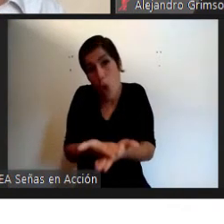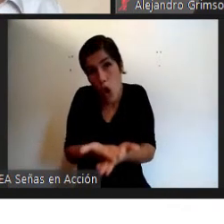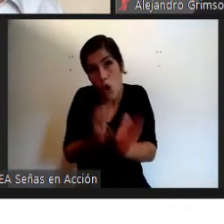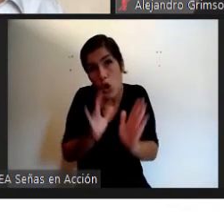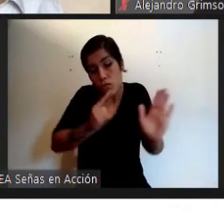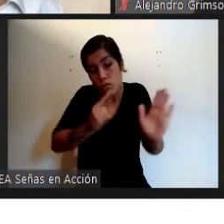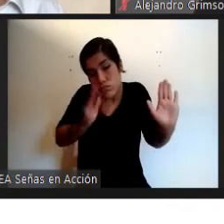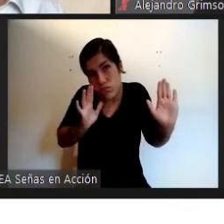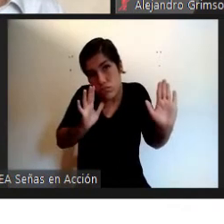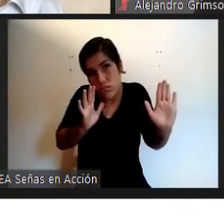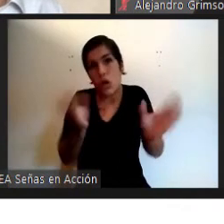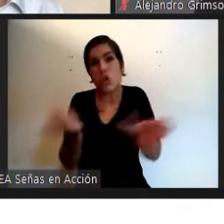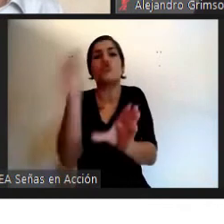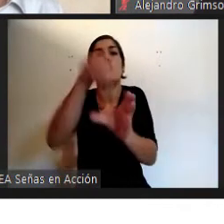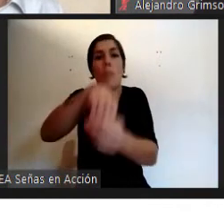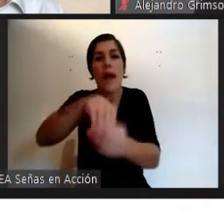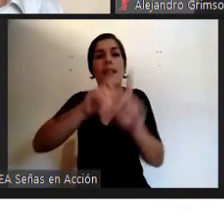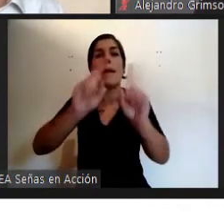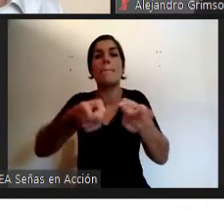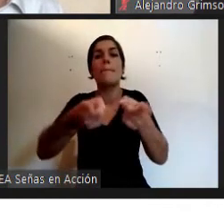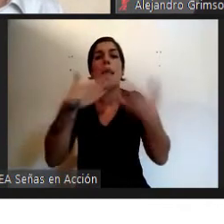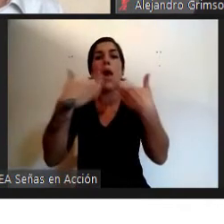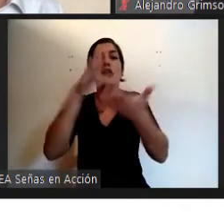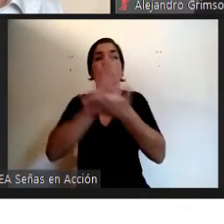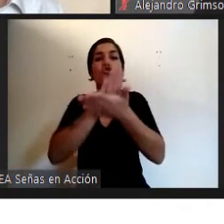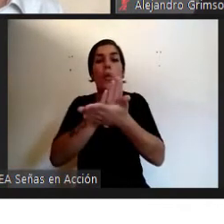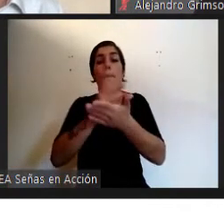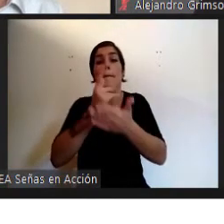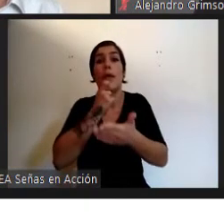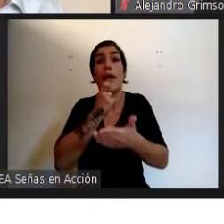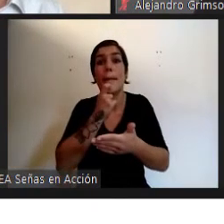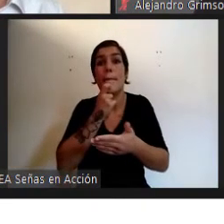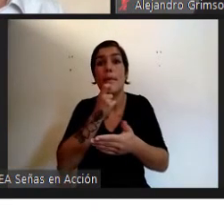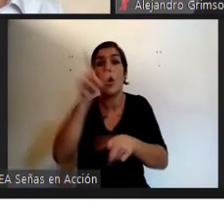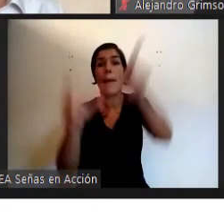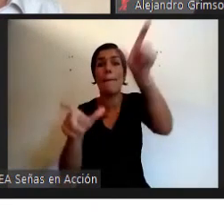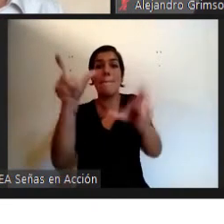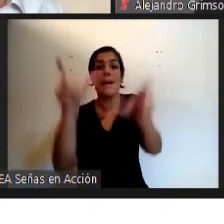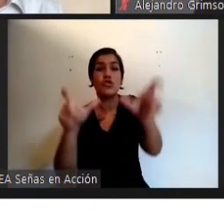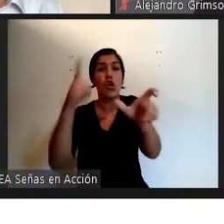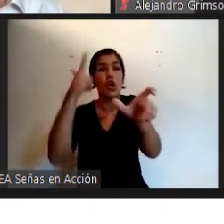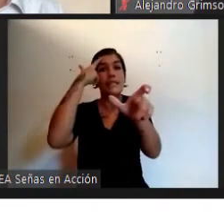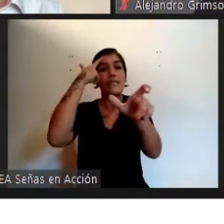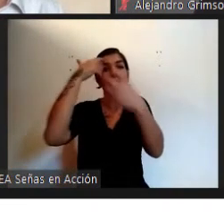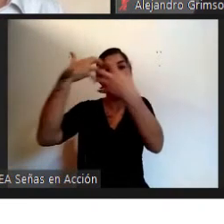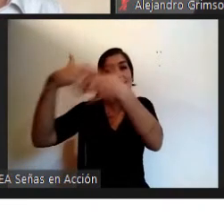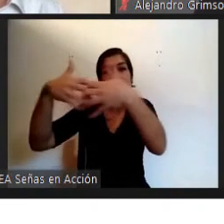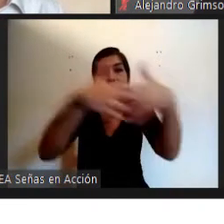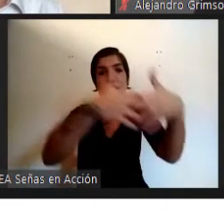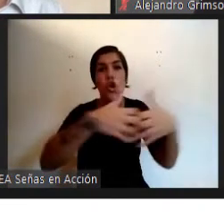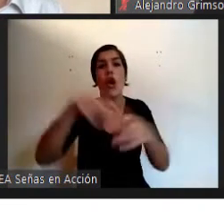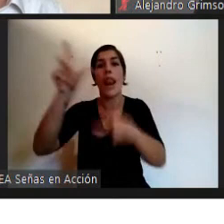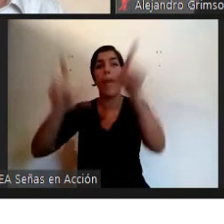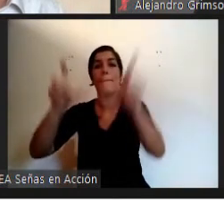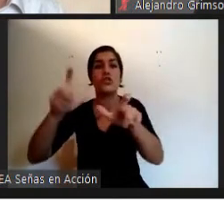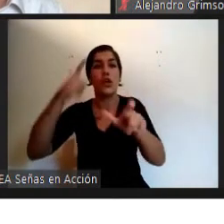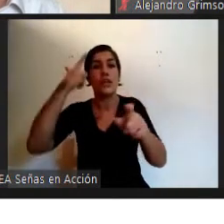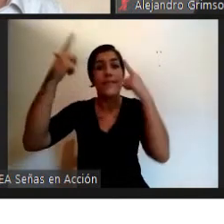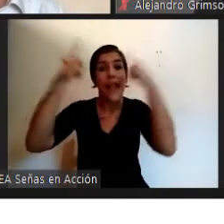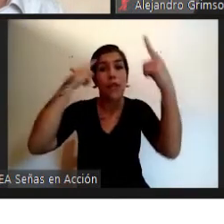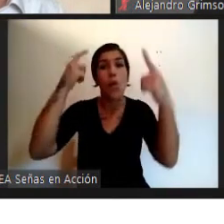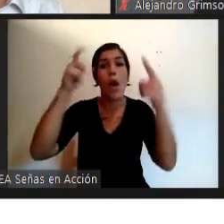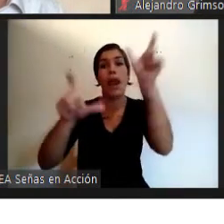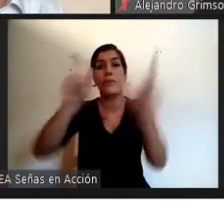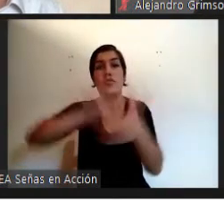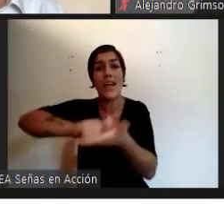would add journalism as well. So I would say that the belief of some intellectuals and journalists is